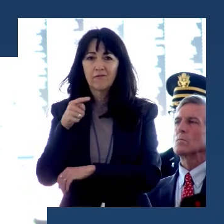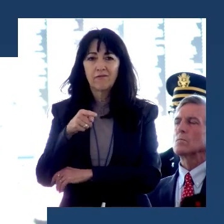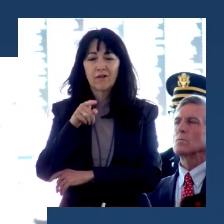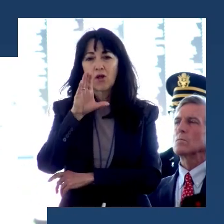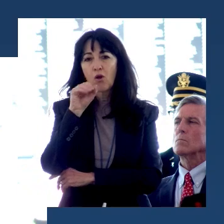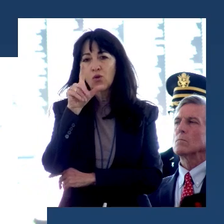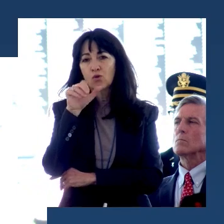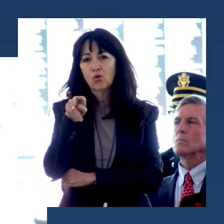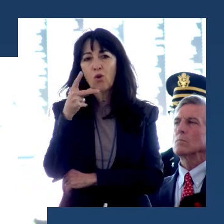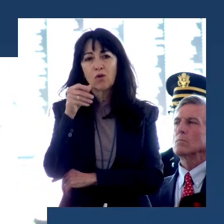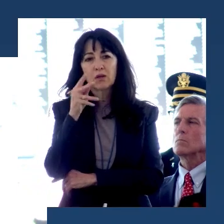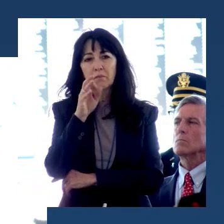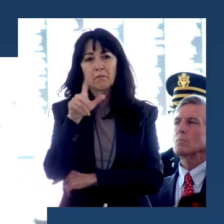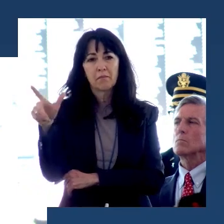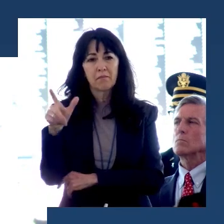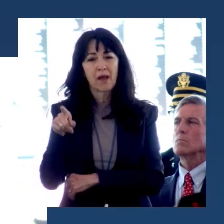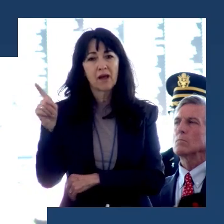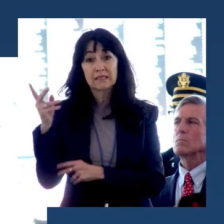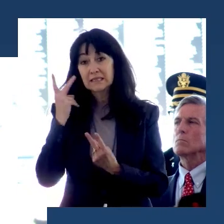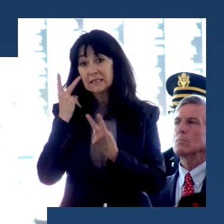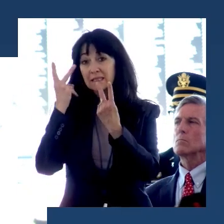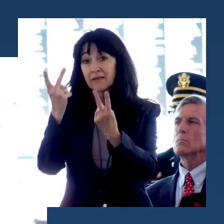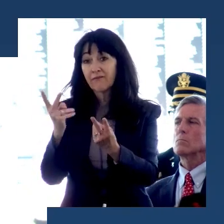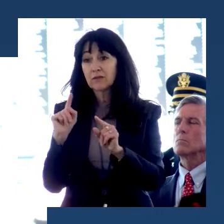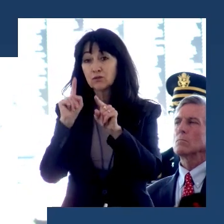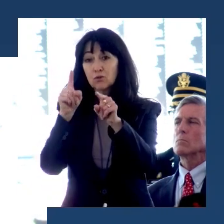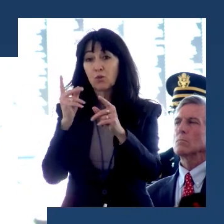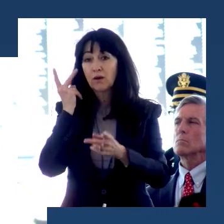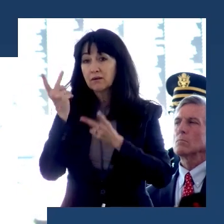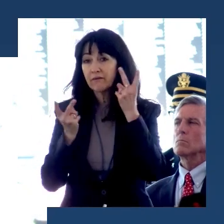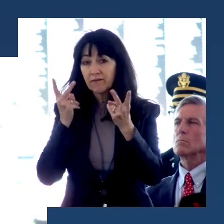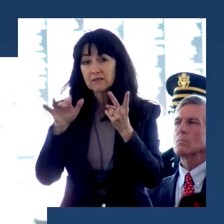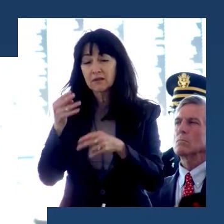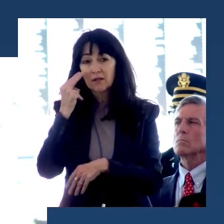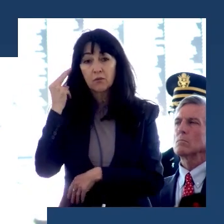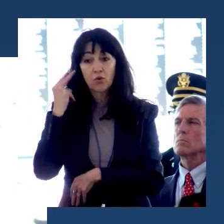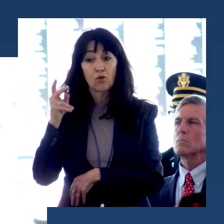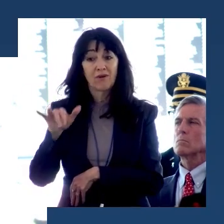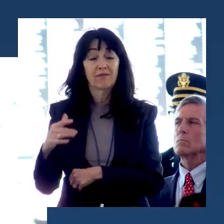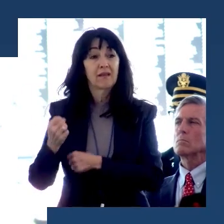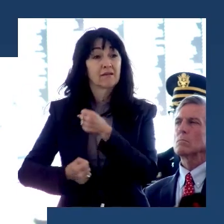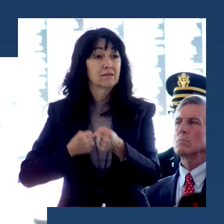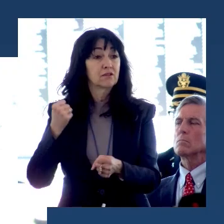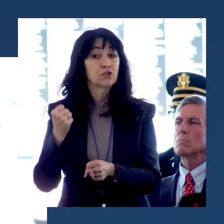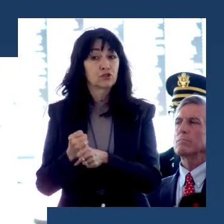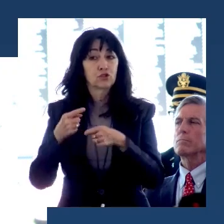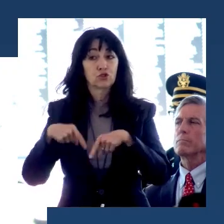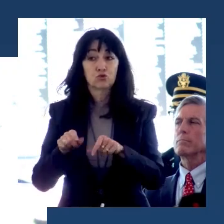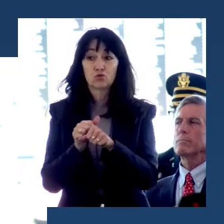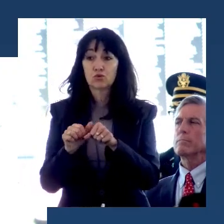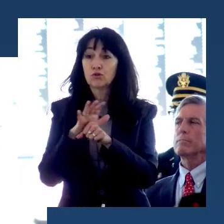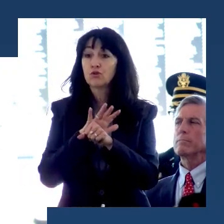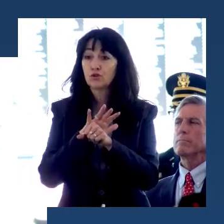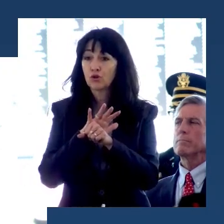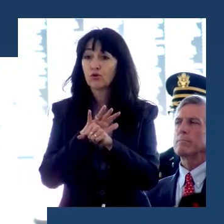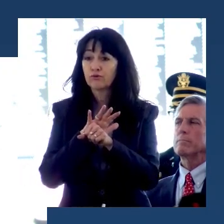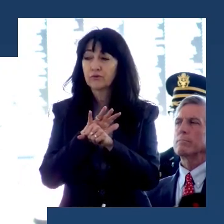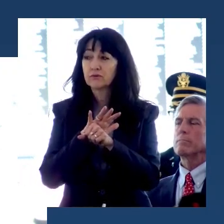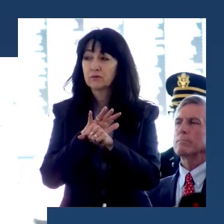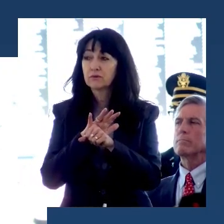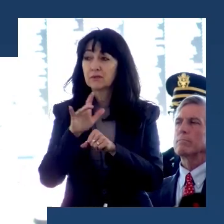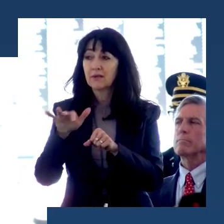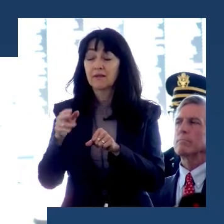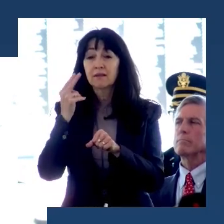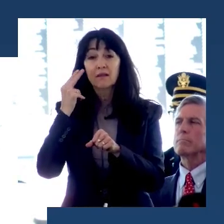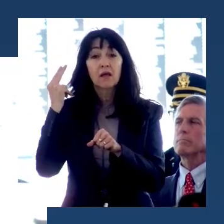Powell, who had visited the memorial many times. And just earlier that year, during COVID, the